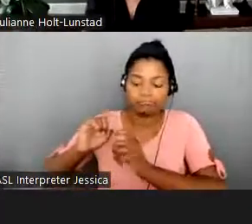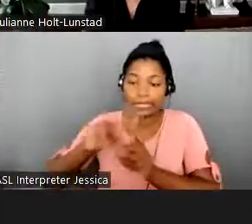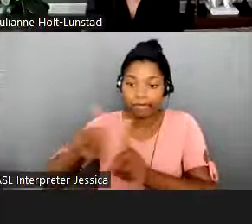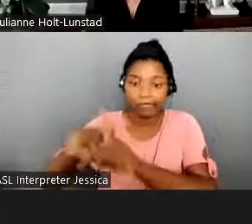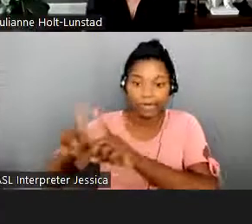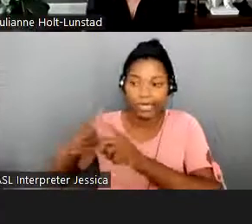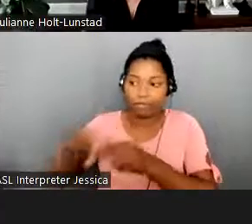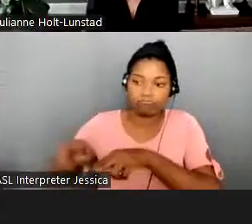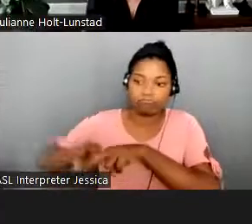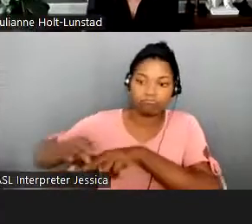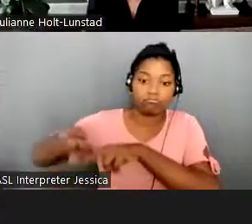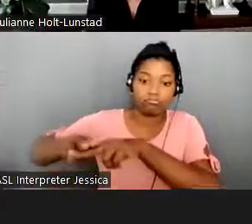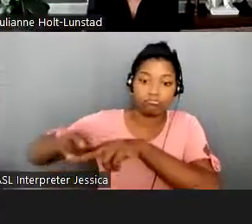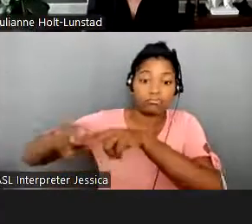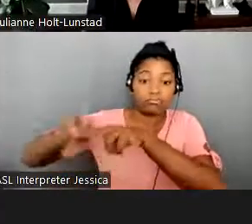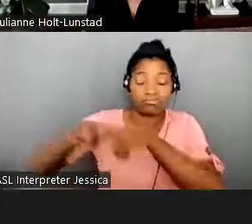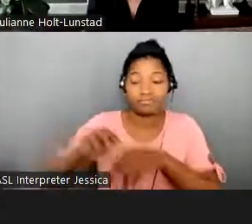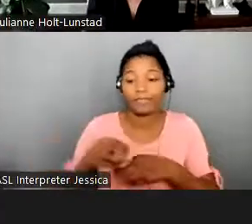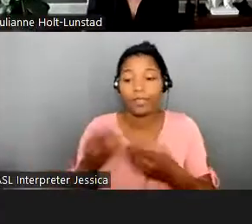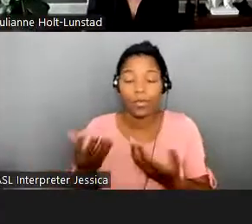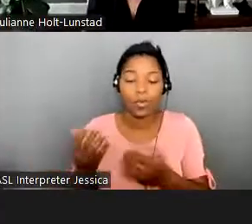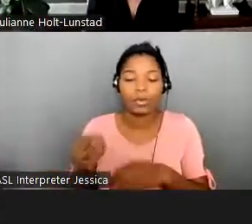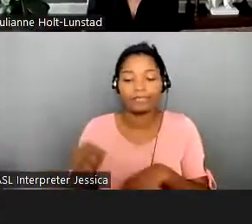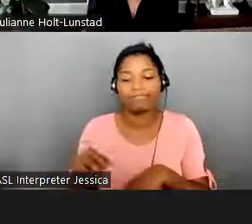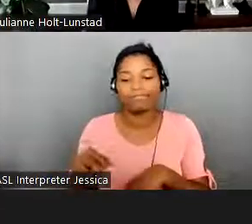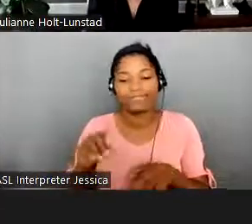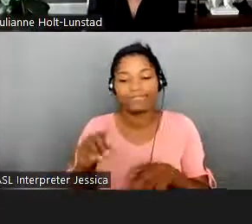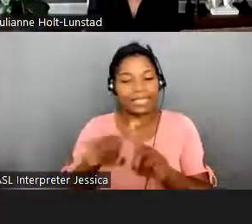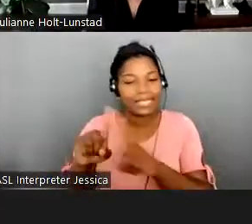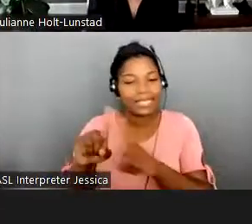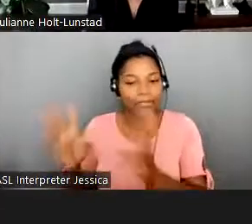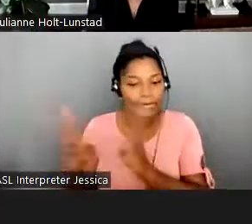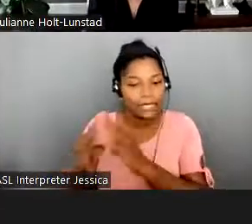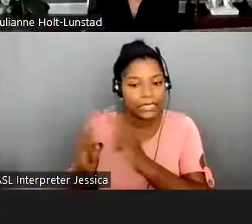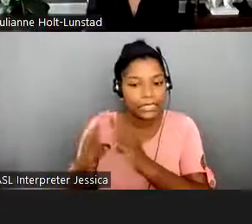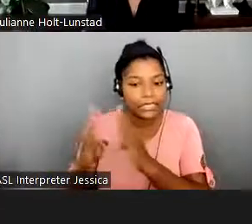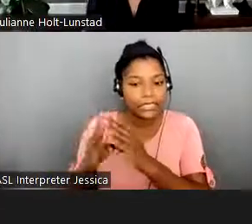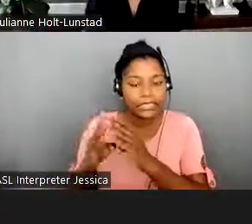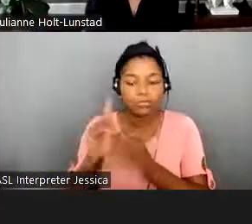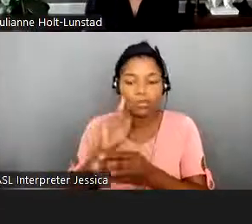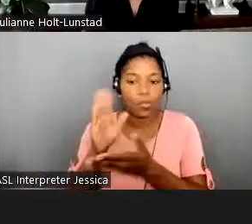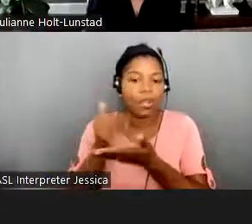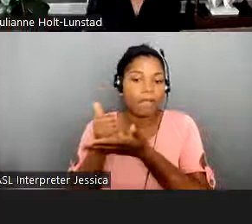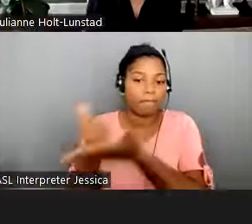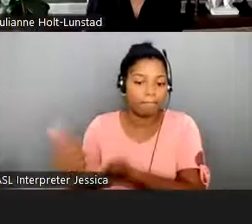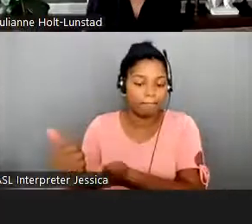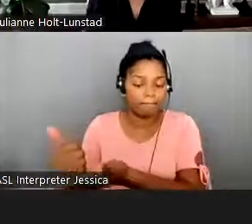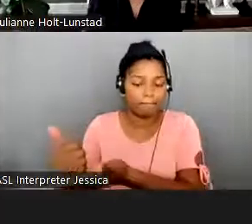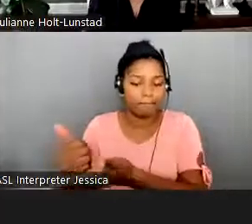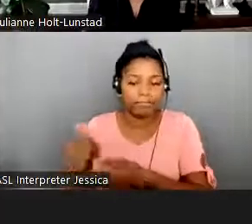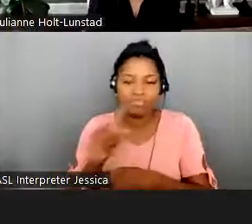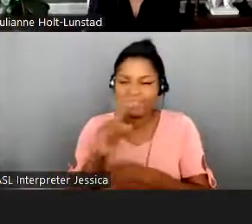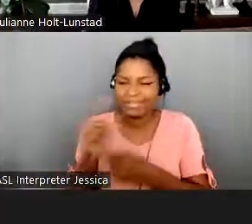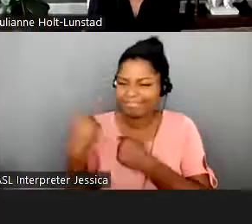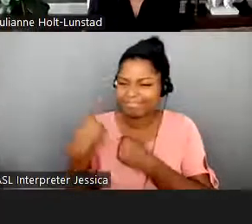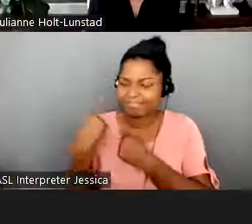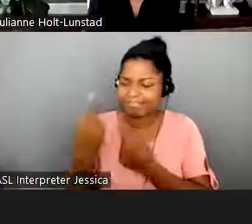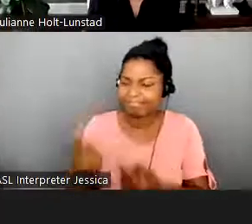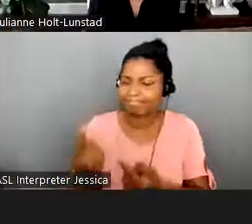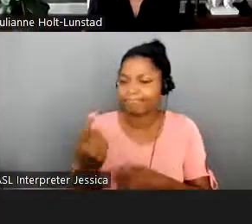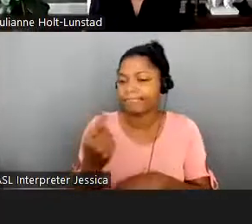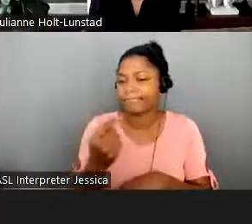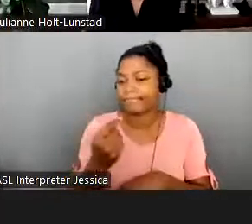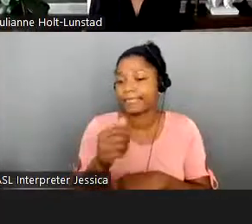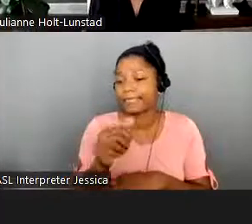supportive interventions have been recommended in healthcare settings. And over the last